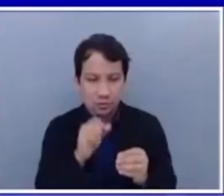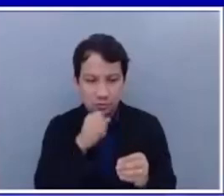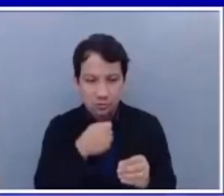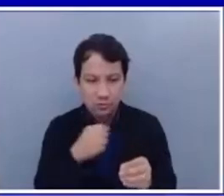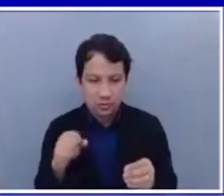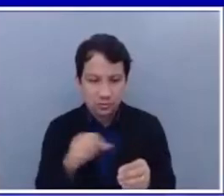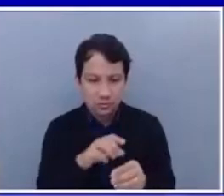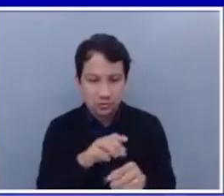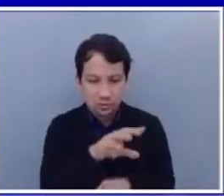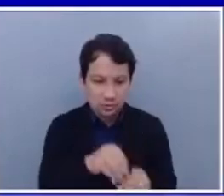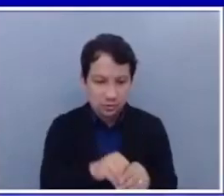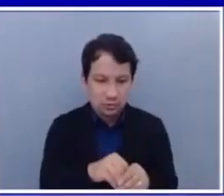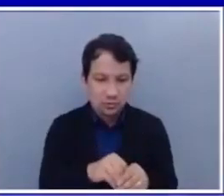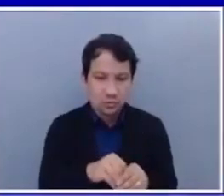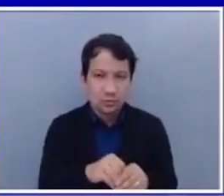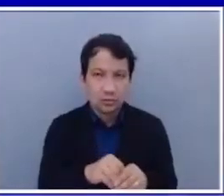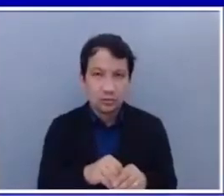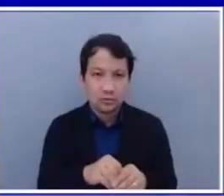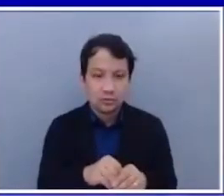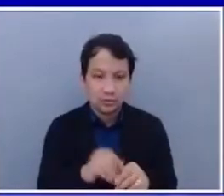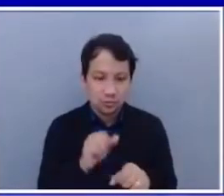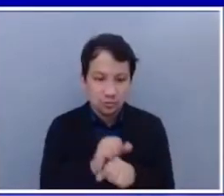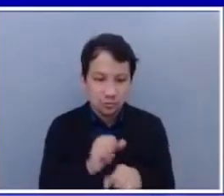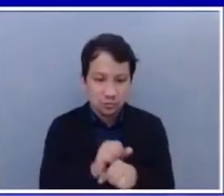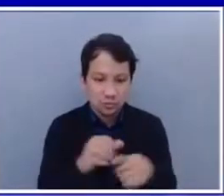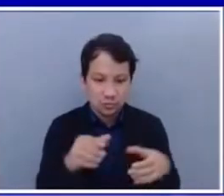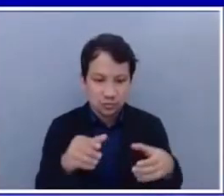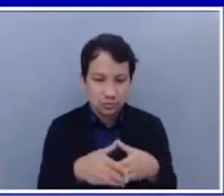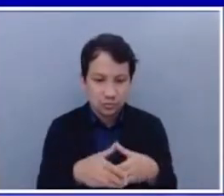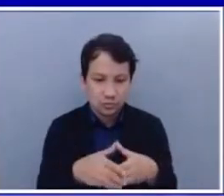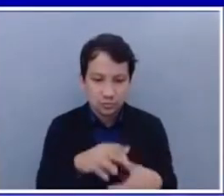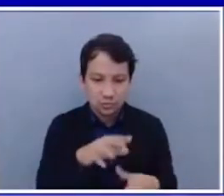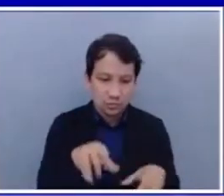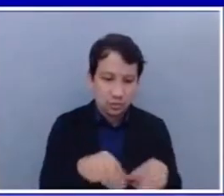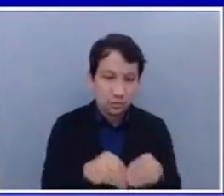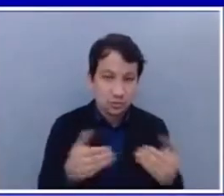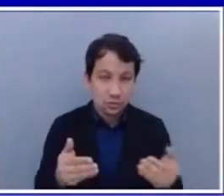force? And he wants to know if the trend has stopped.